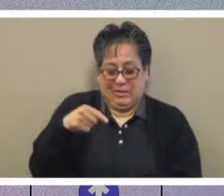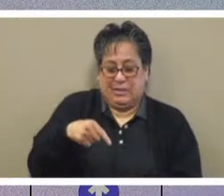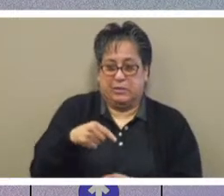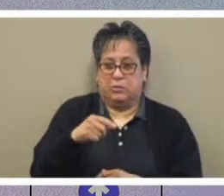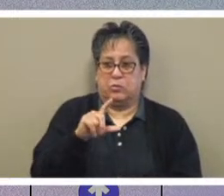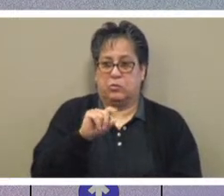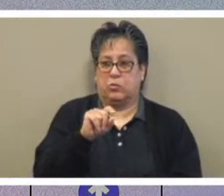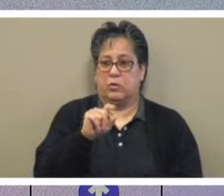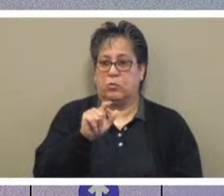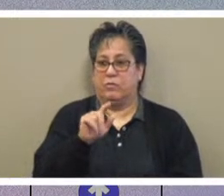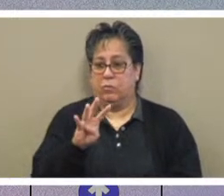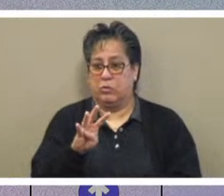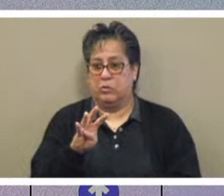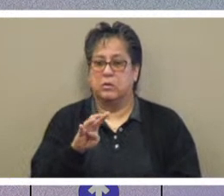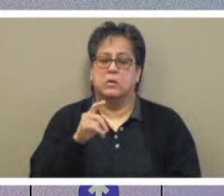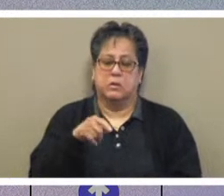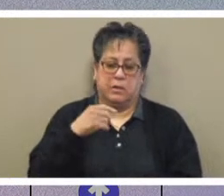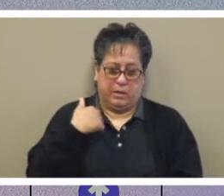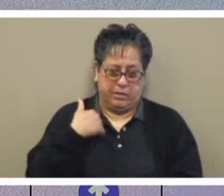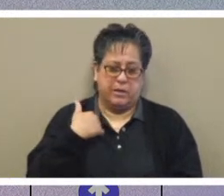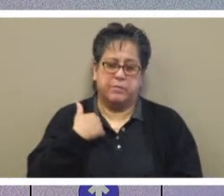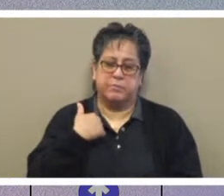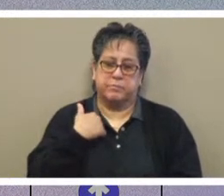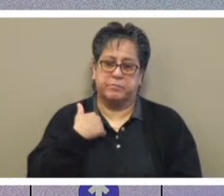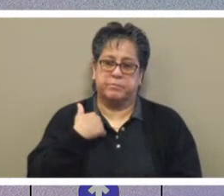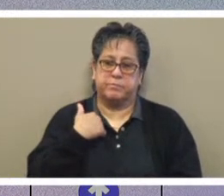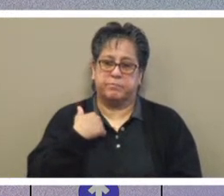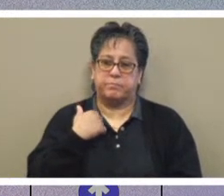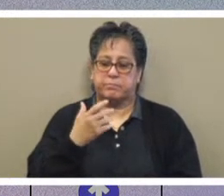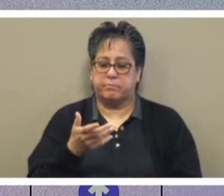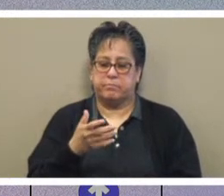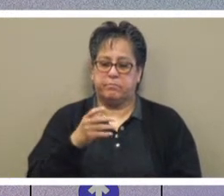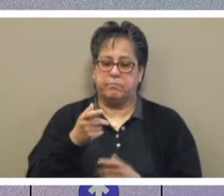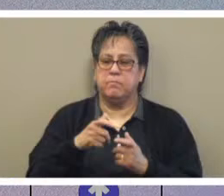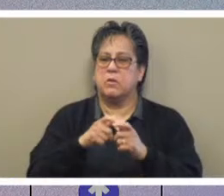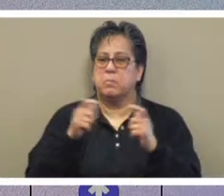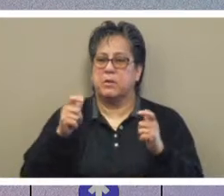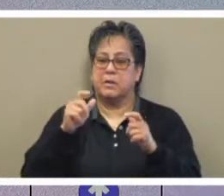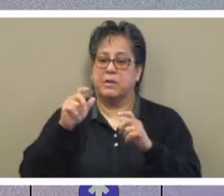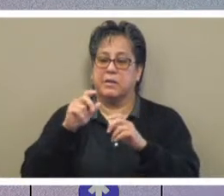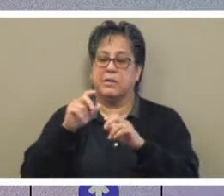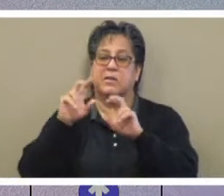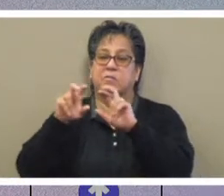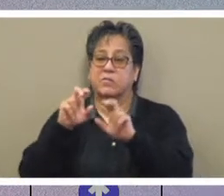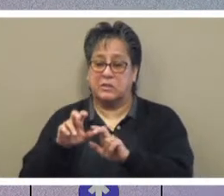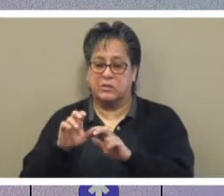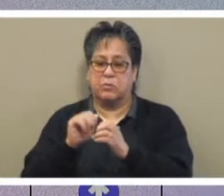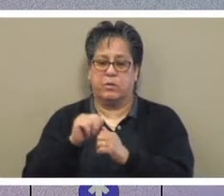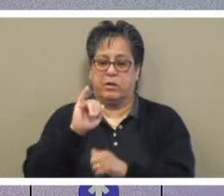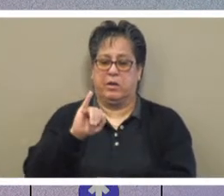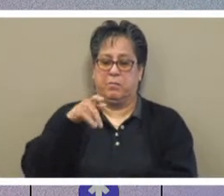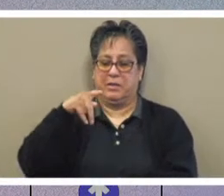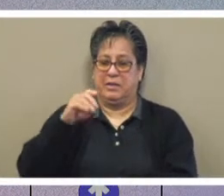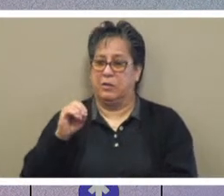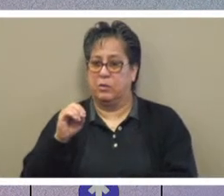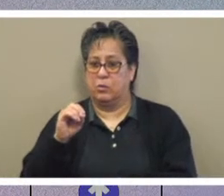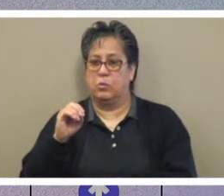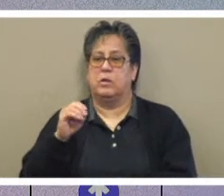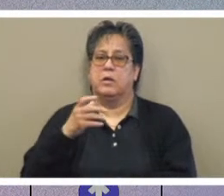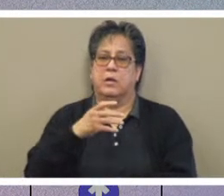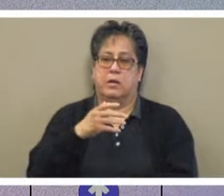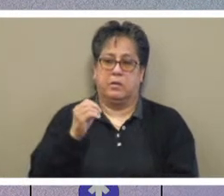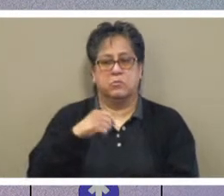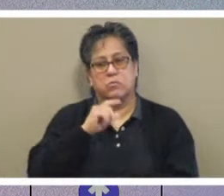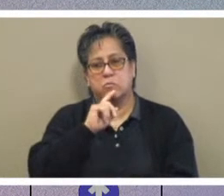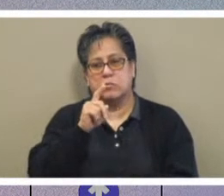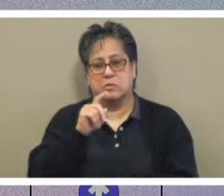for 2024, we do have a major investor who's gone public with an IPO, has sold it, and it